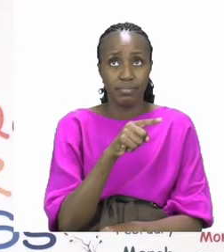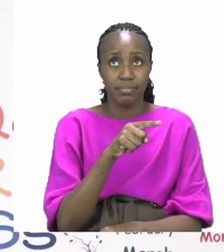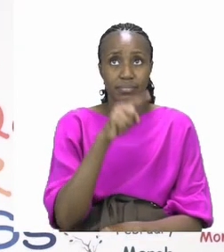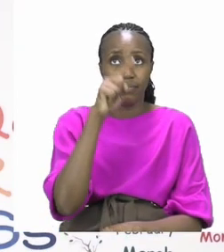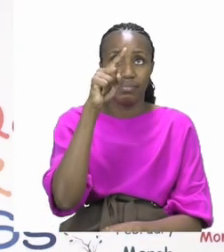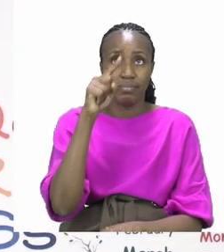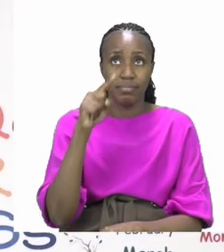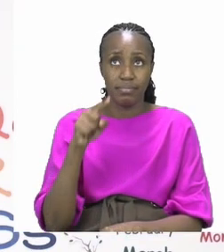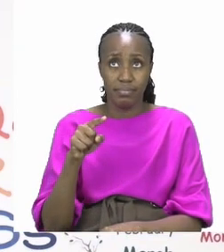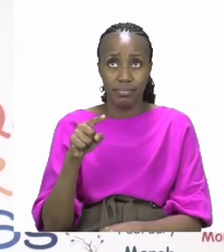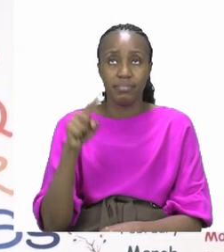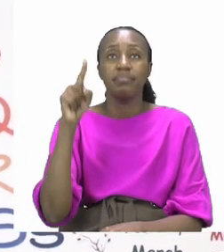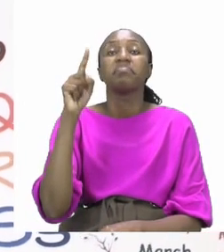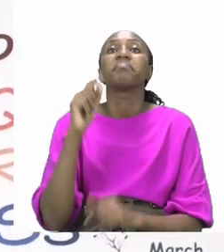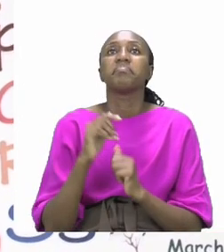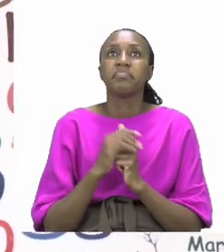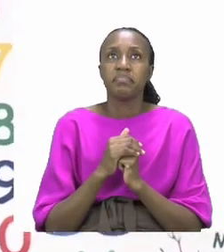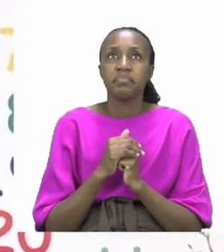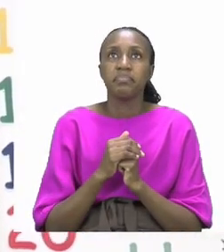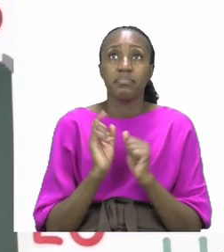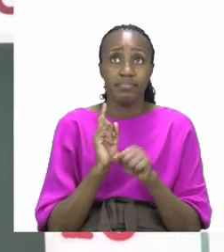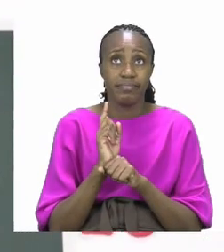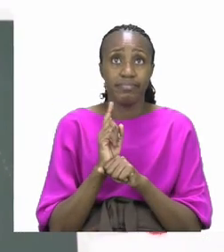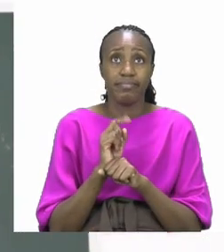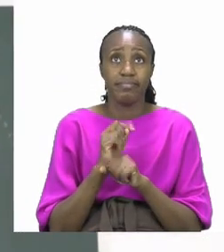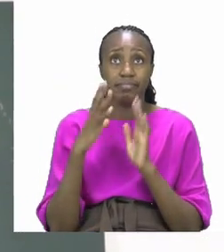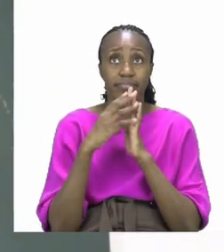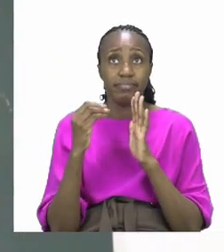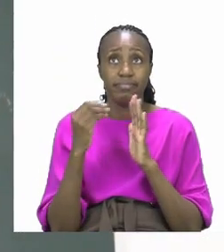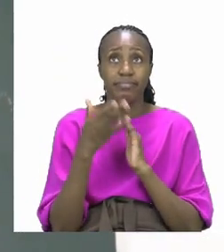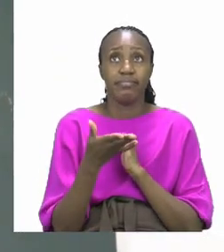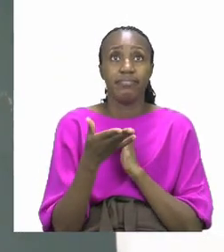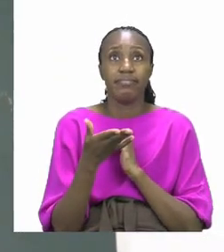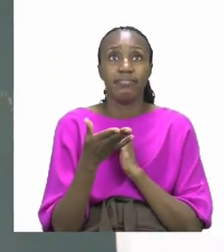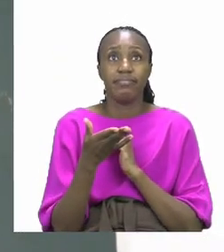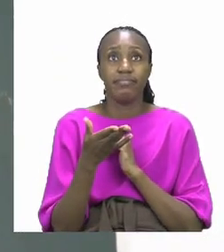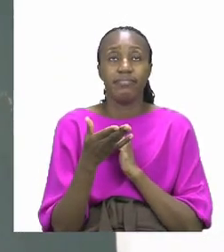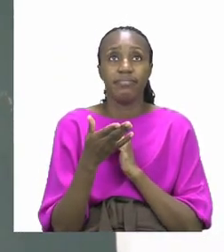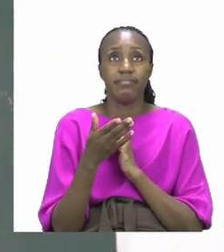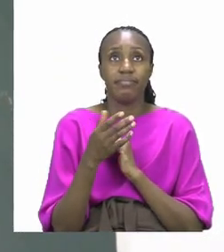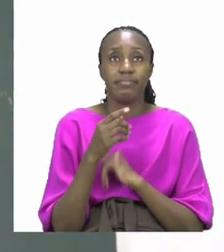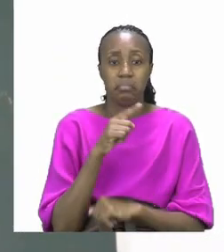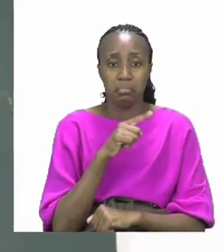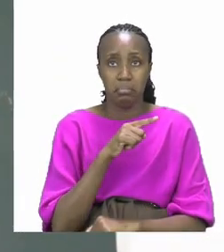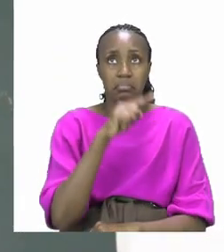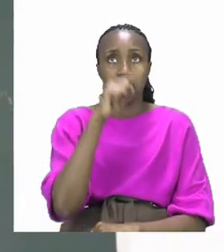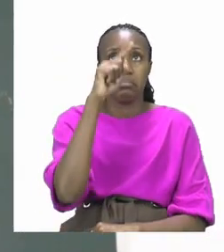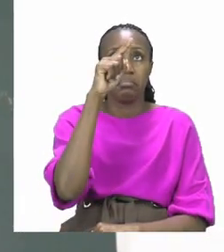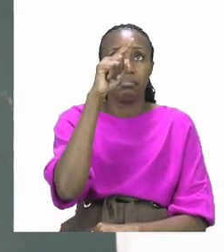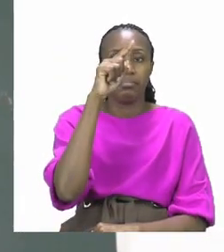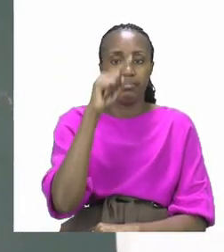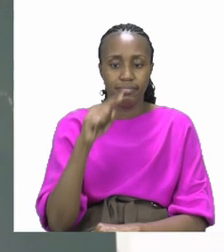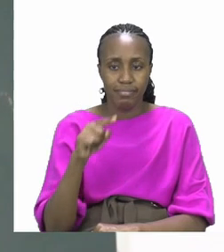zigzag pattern. Let's try and use our finger first. So zig is going up the mountain and then